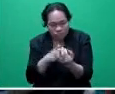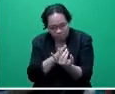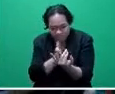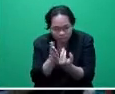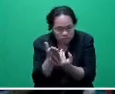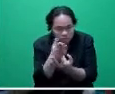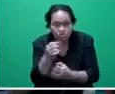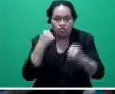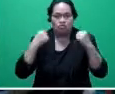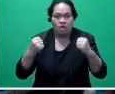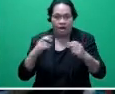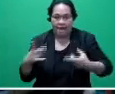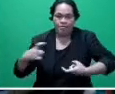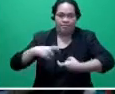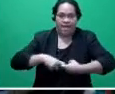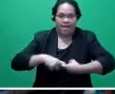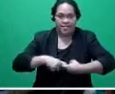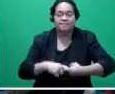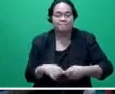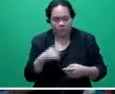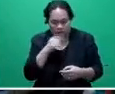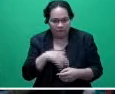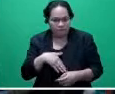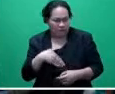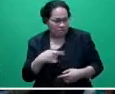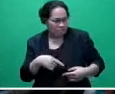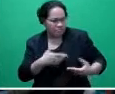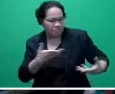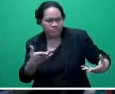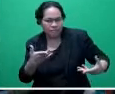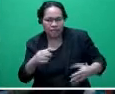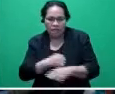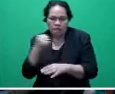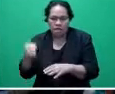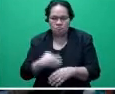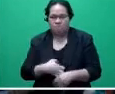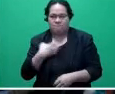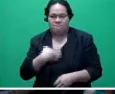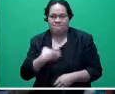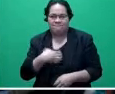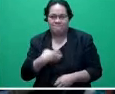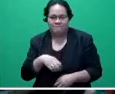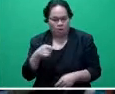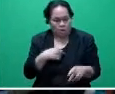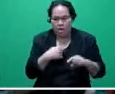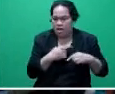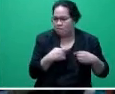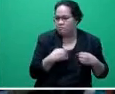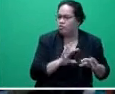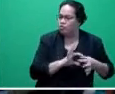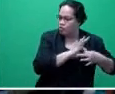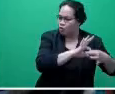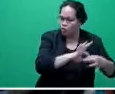and emerge stronger and united. This, of course, is felt across the chamber as we find the government side envied by our unity and more